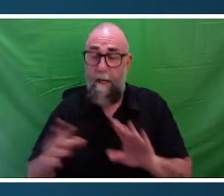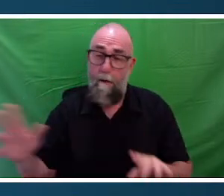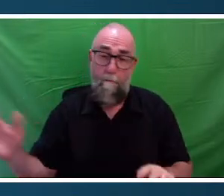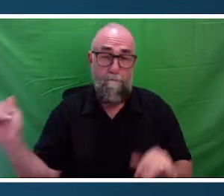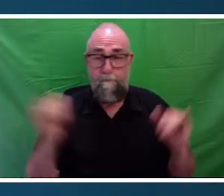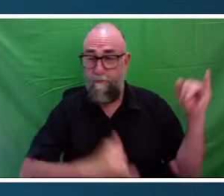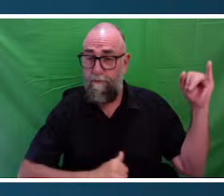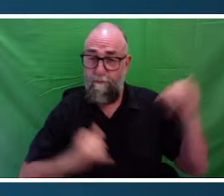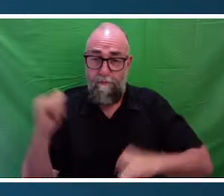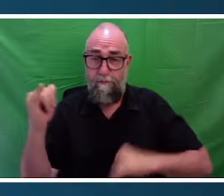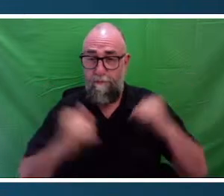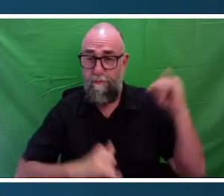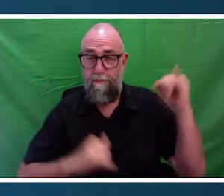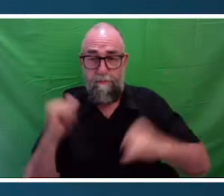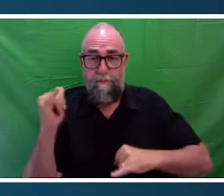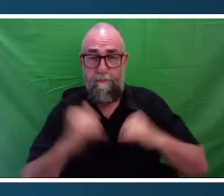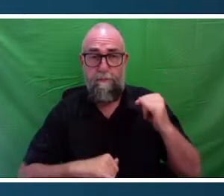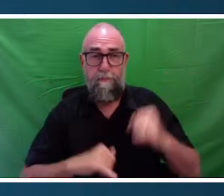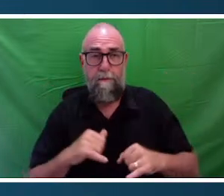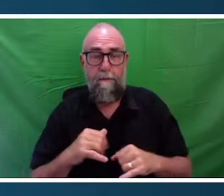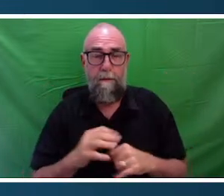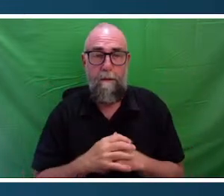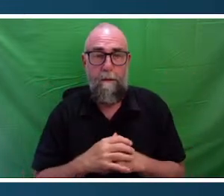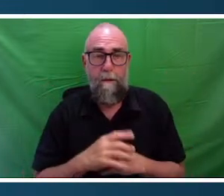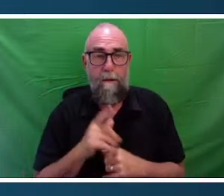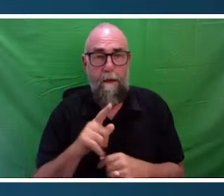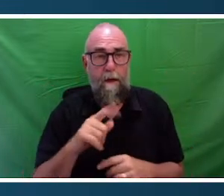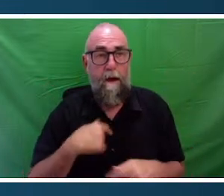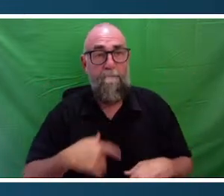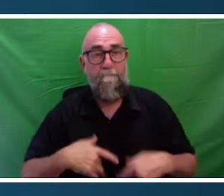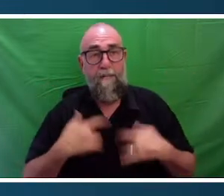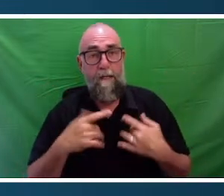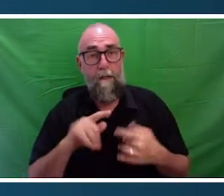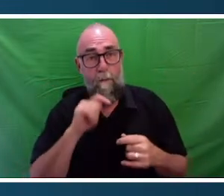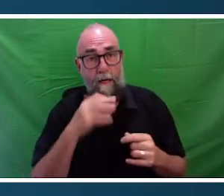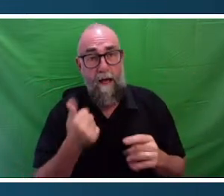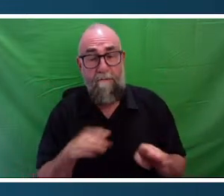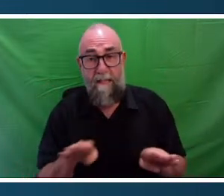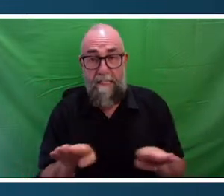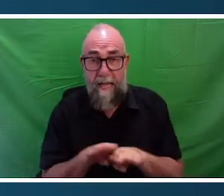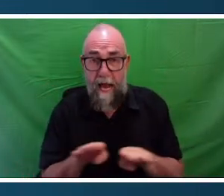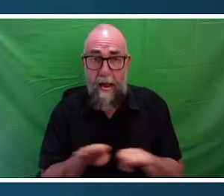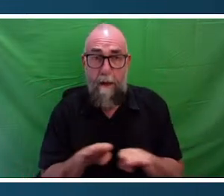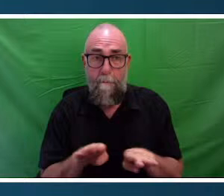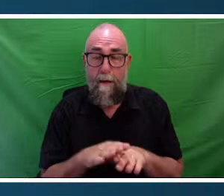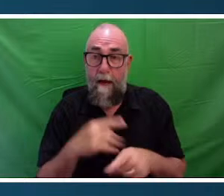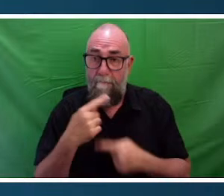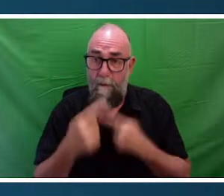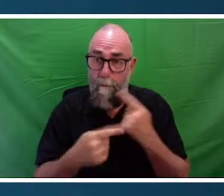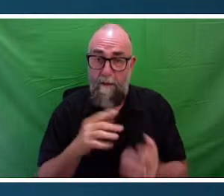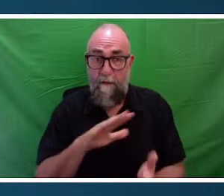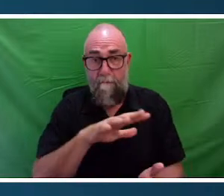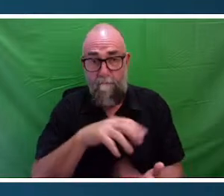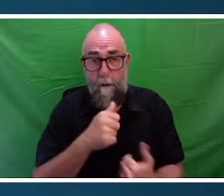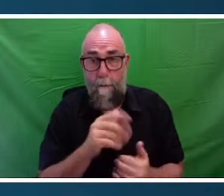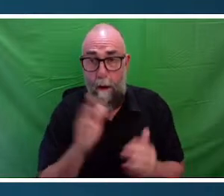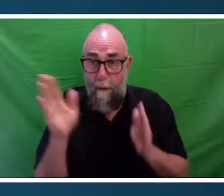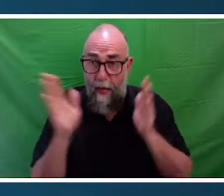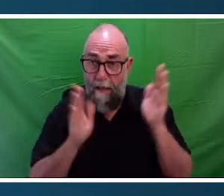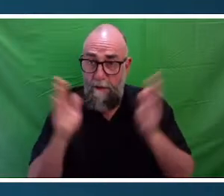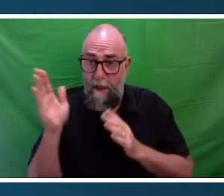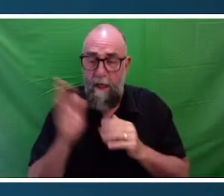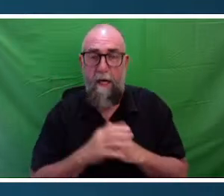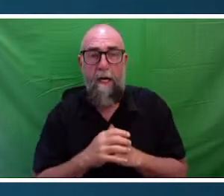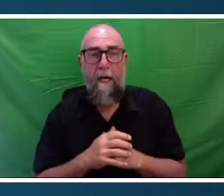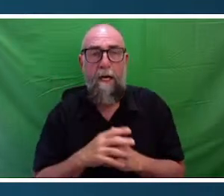I really wonder if you did a survey like that there, whether you would get similar findings. So I know, I'm sure there's questions. I'm gonna just kick